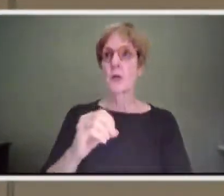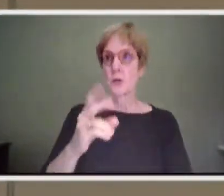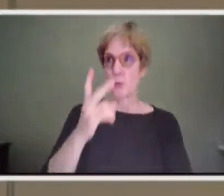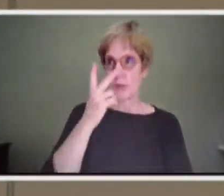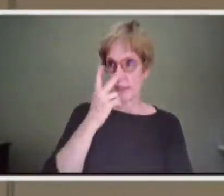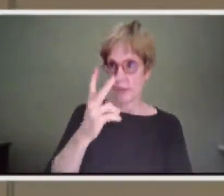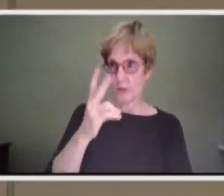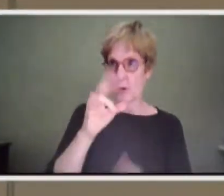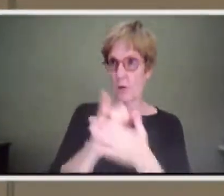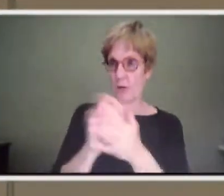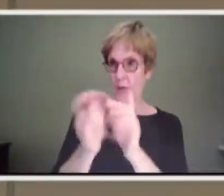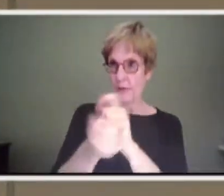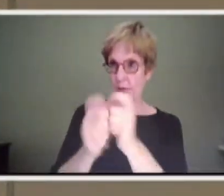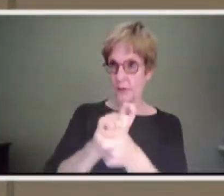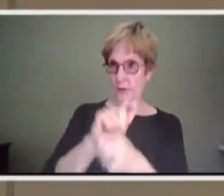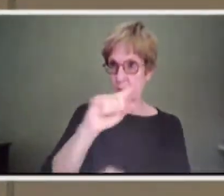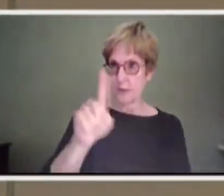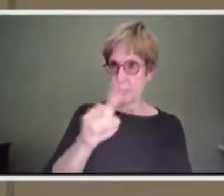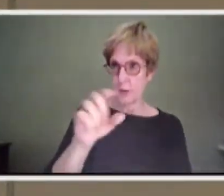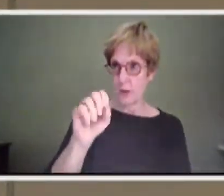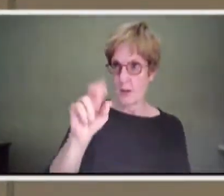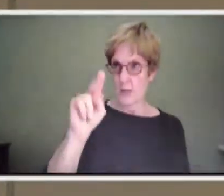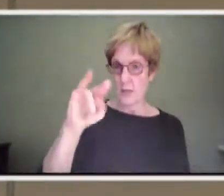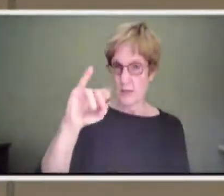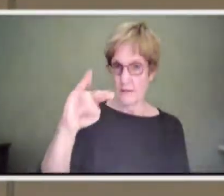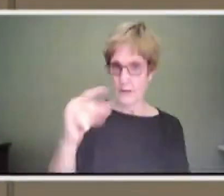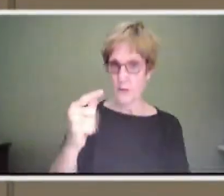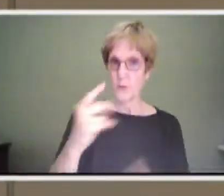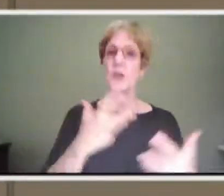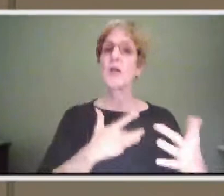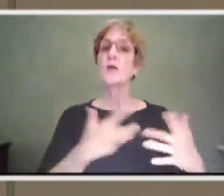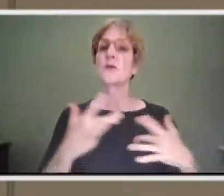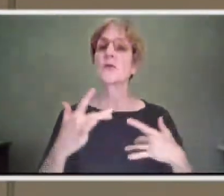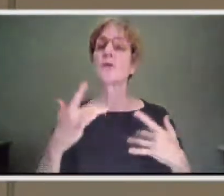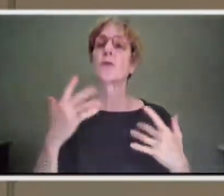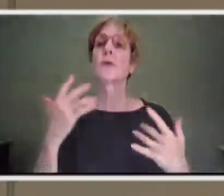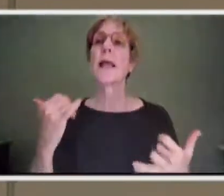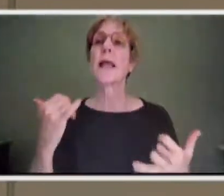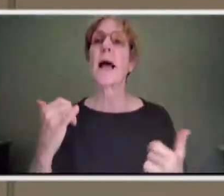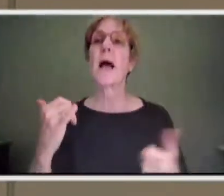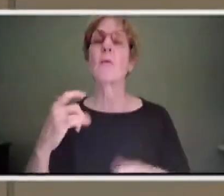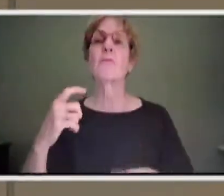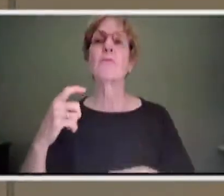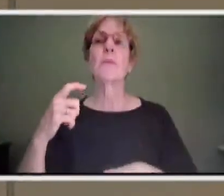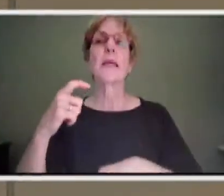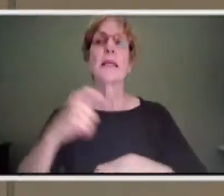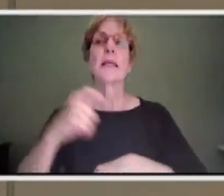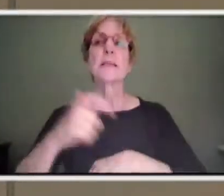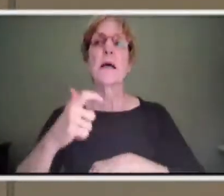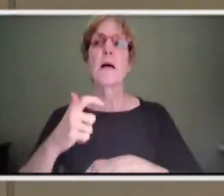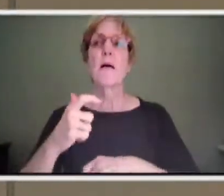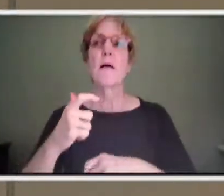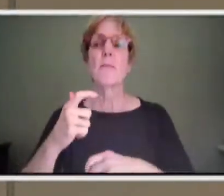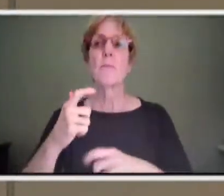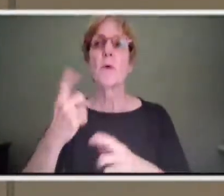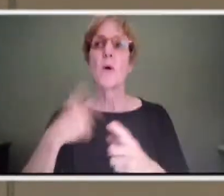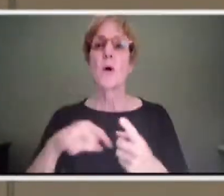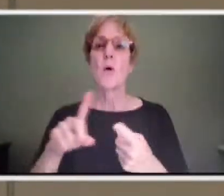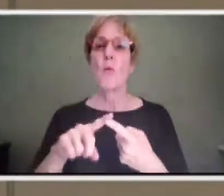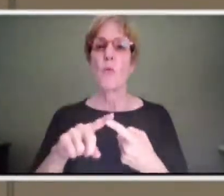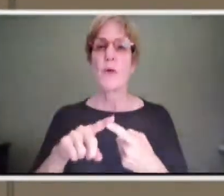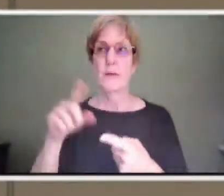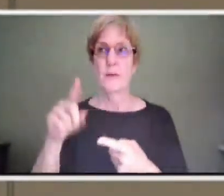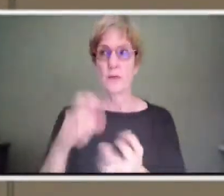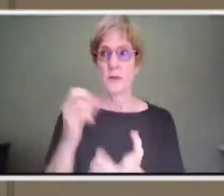through a rezoning, their concern was the time from when this got